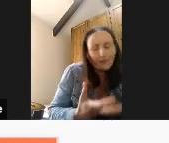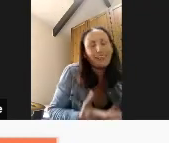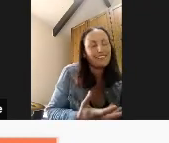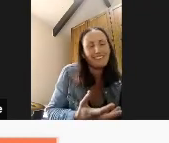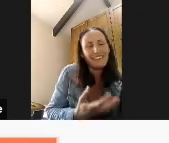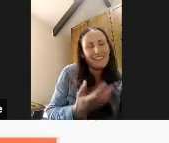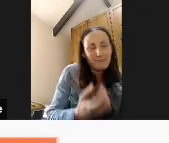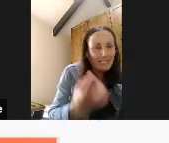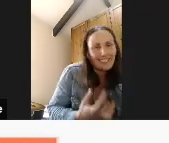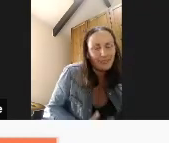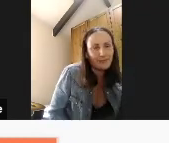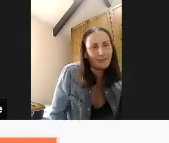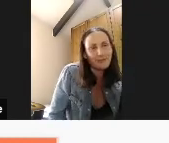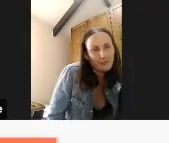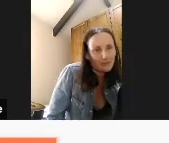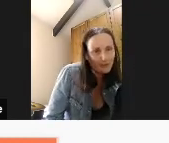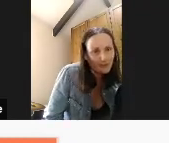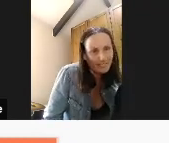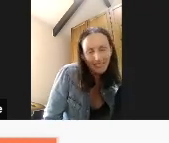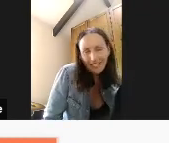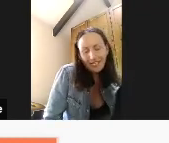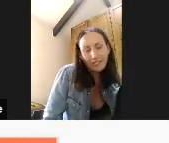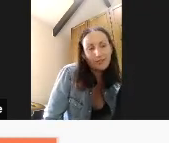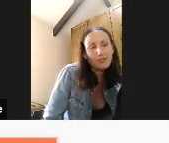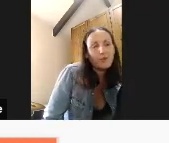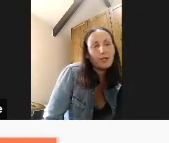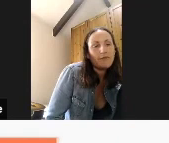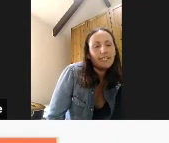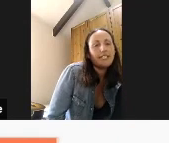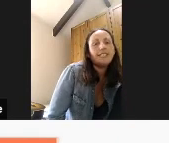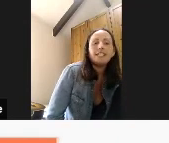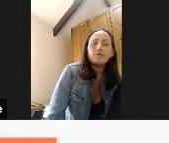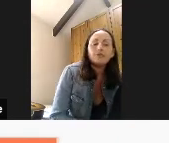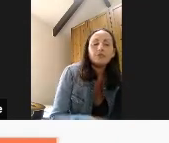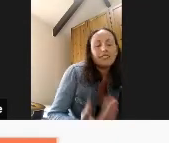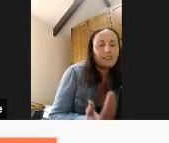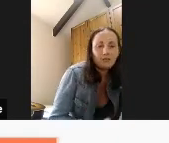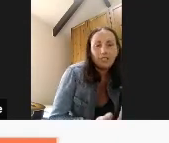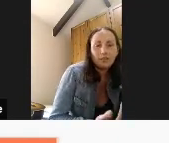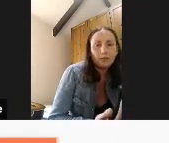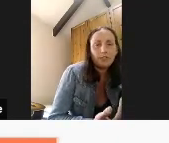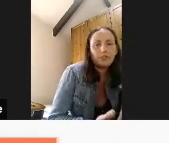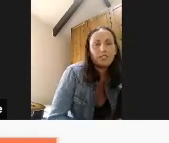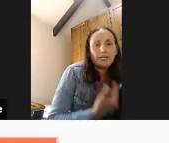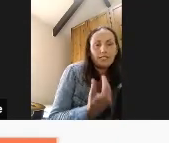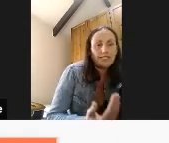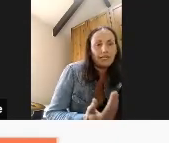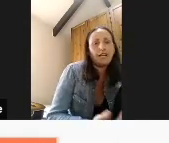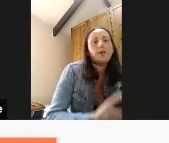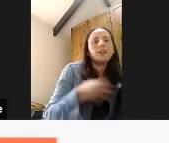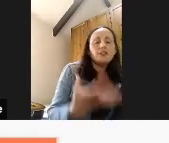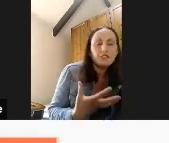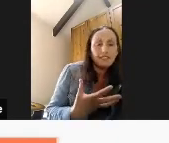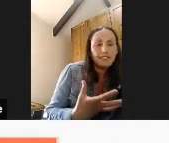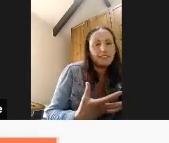encroaching fast, you know, the big tech's role in food and farming. So we're really, to us, it's really important to understand how